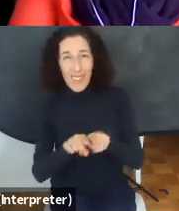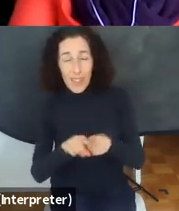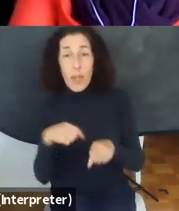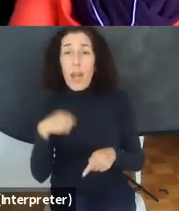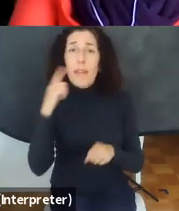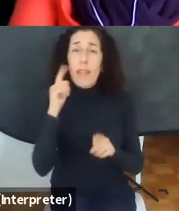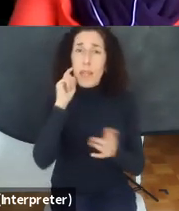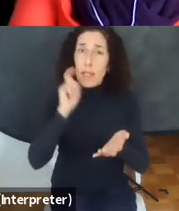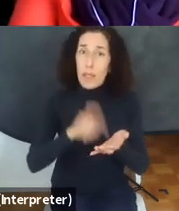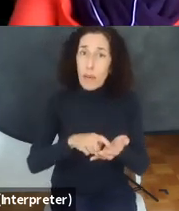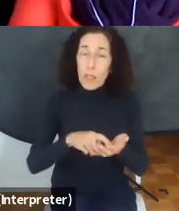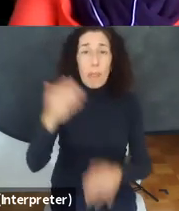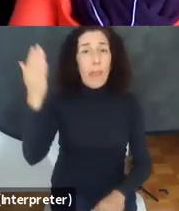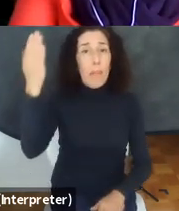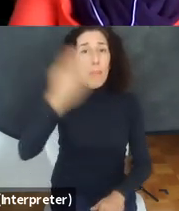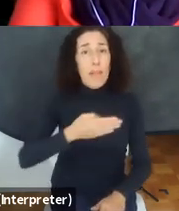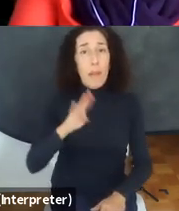acknowledging that implicit bias and